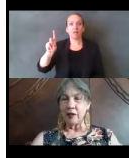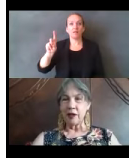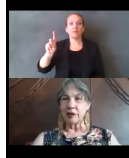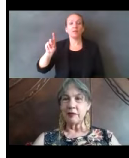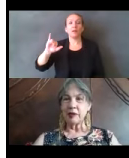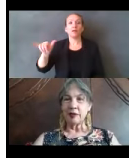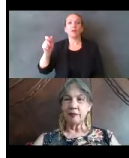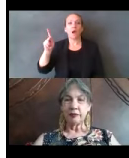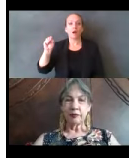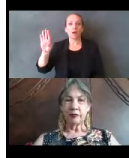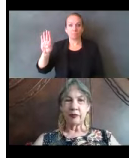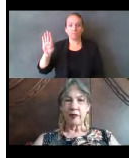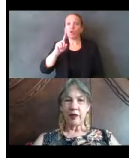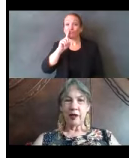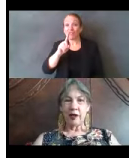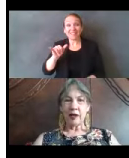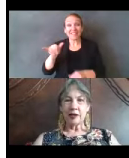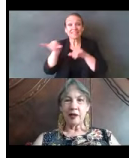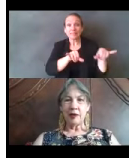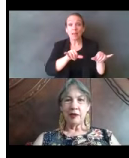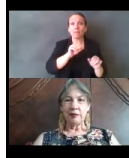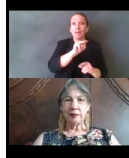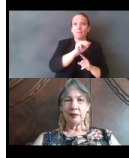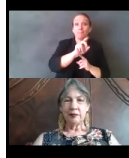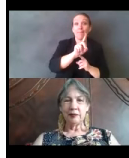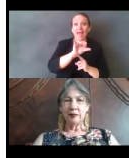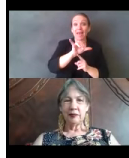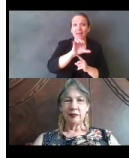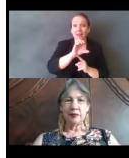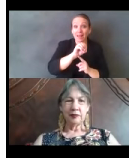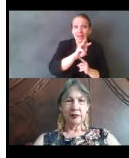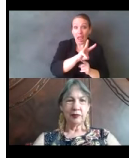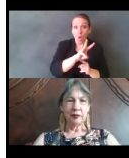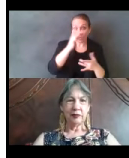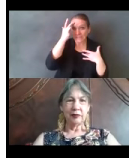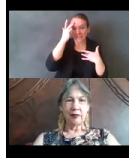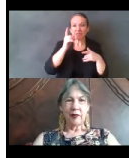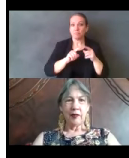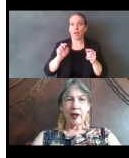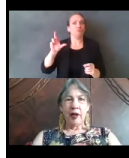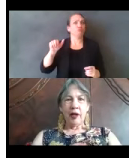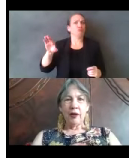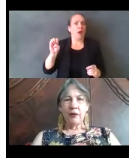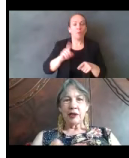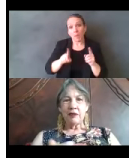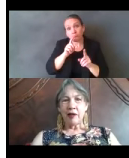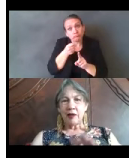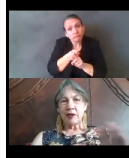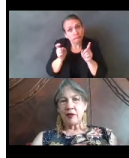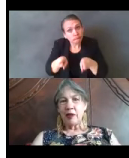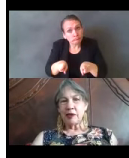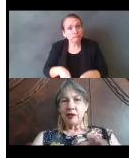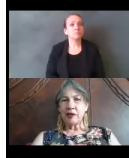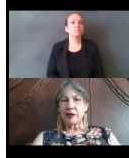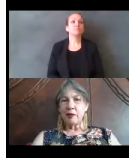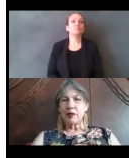it can cause dementia. Next slide, please. Risk factors